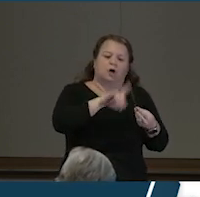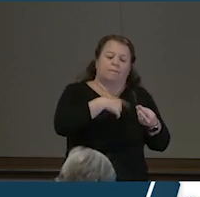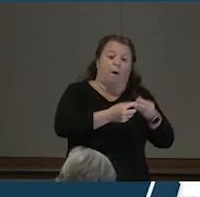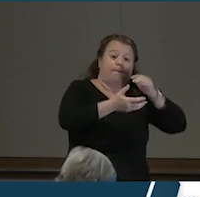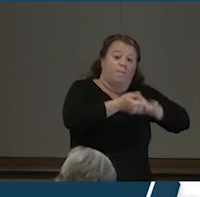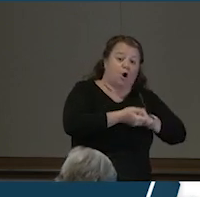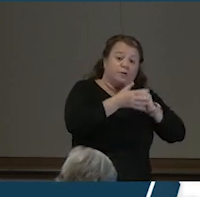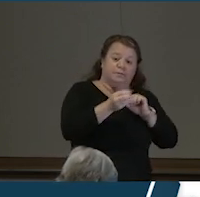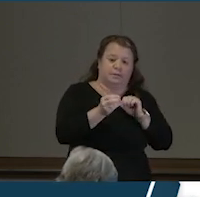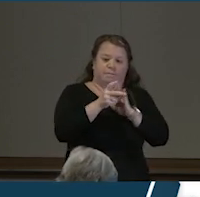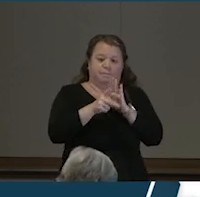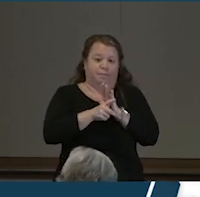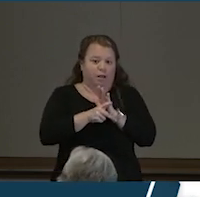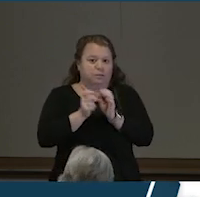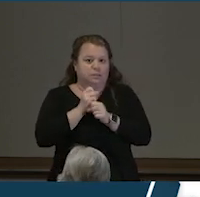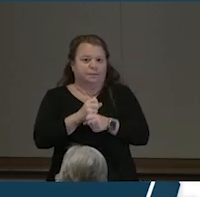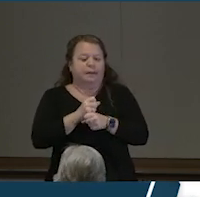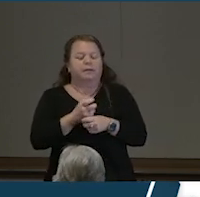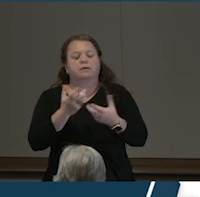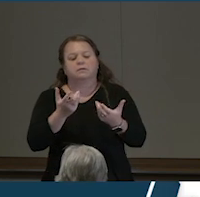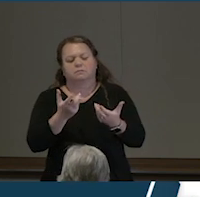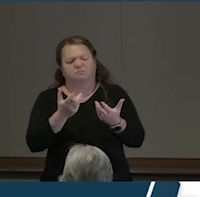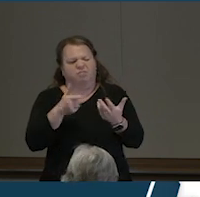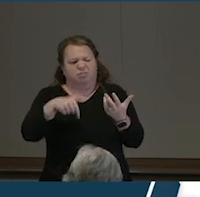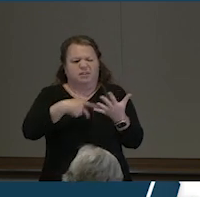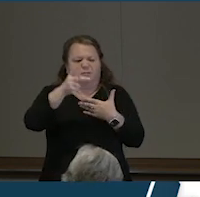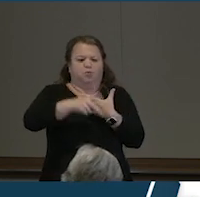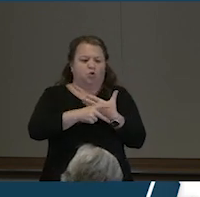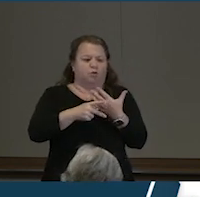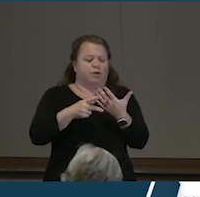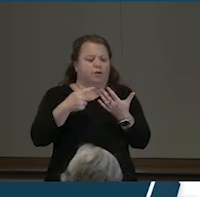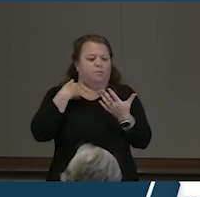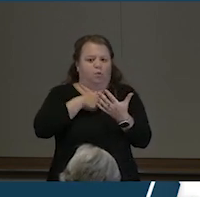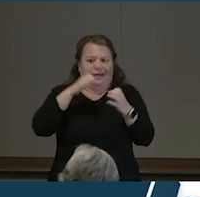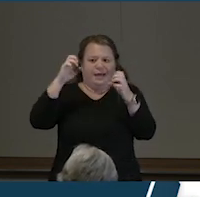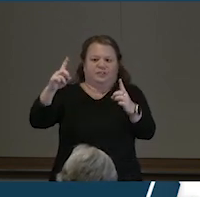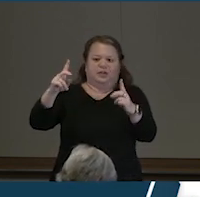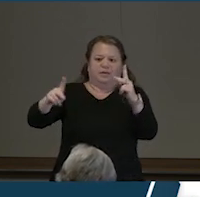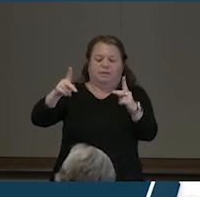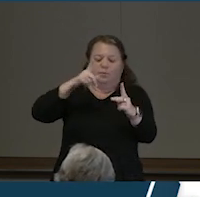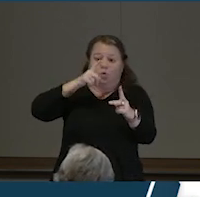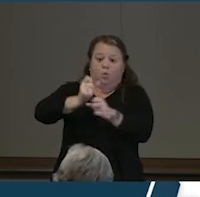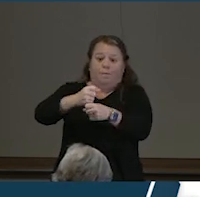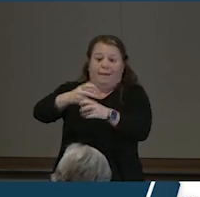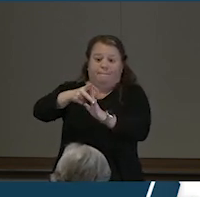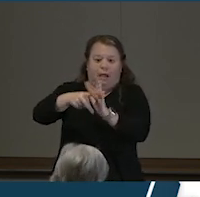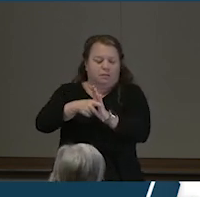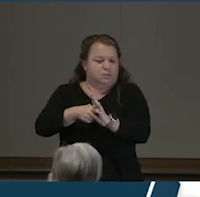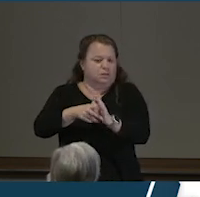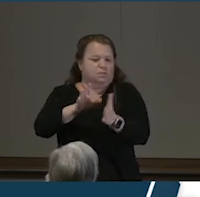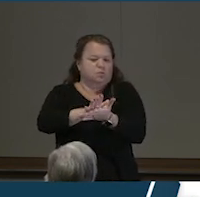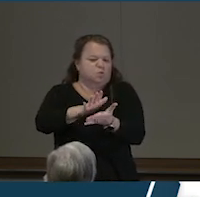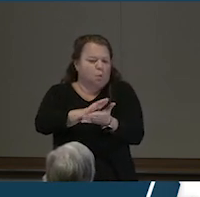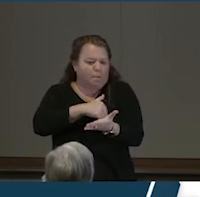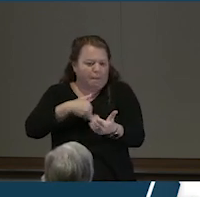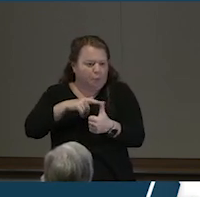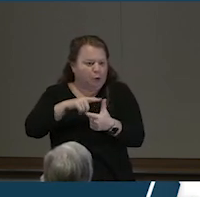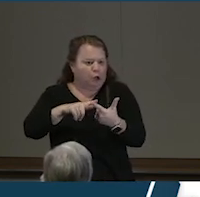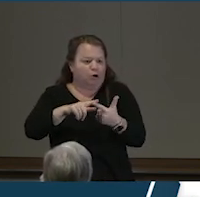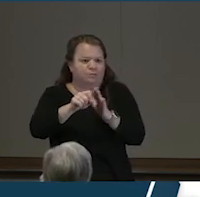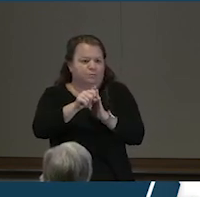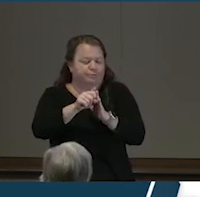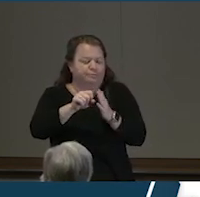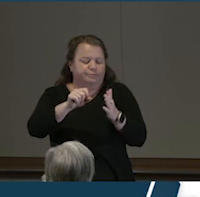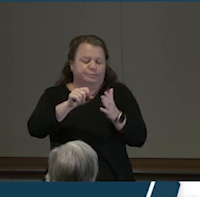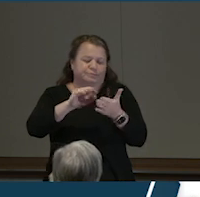we really learn through the program about educating policymakers. So whether it is a school board member, city council, or at the state